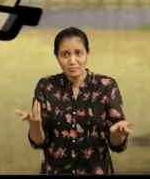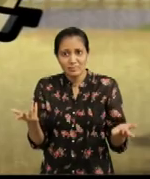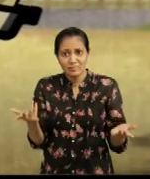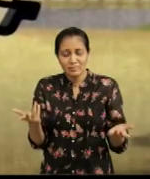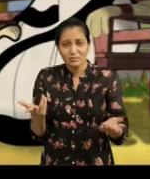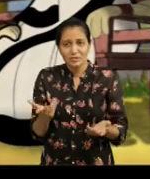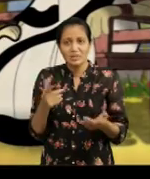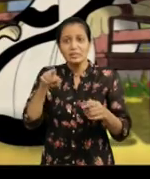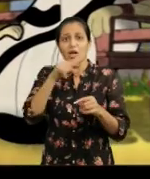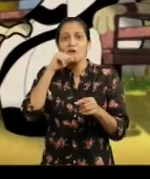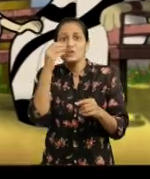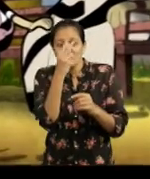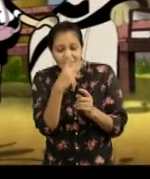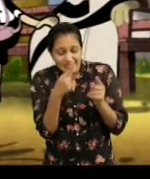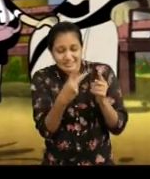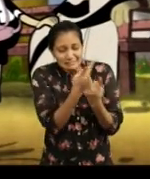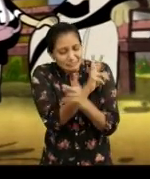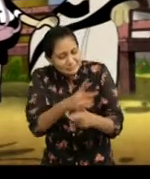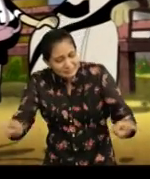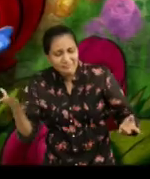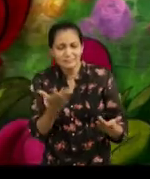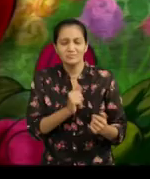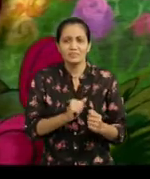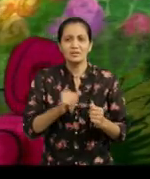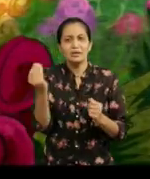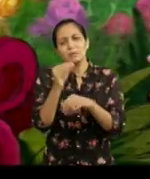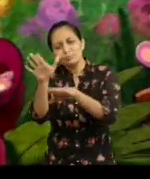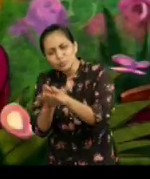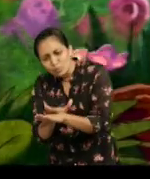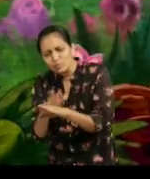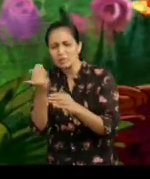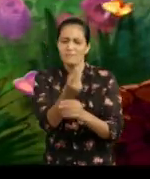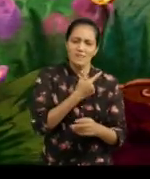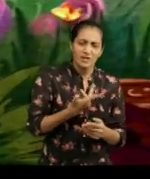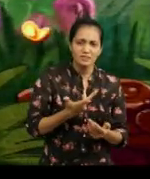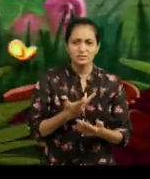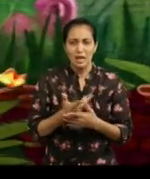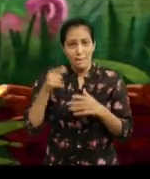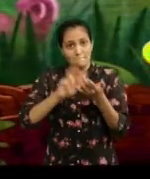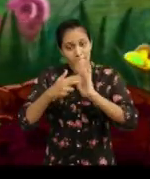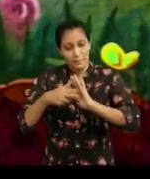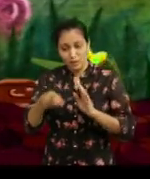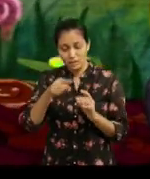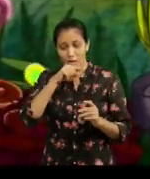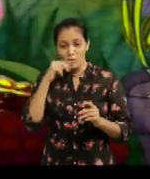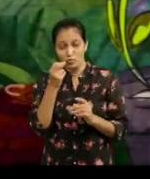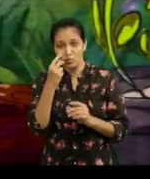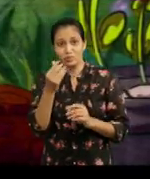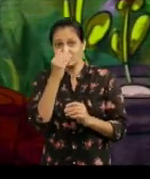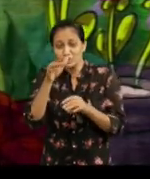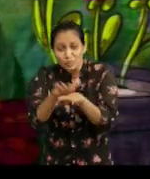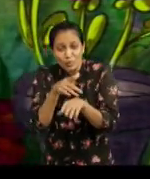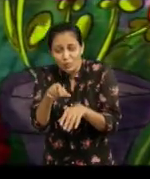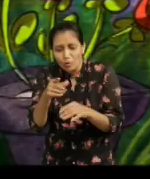disciplining? These roses blossom differently, some slower than the others. But it doesn't mean